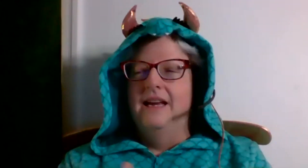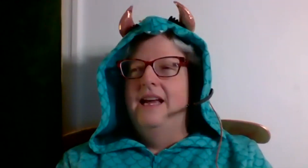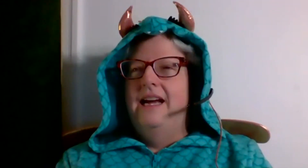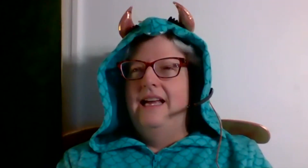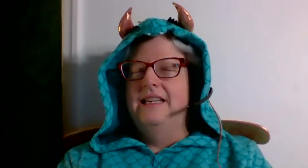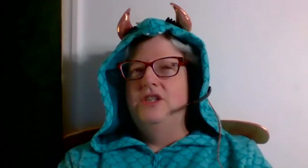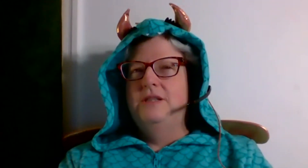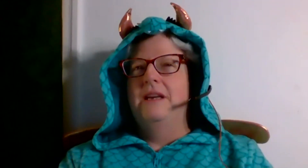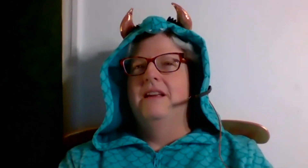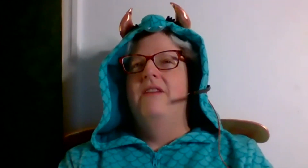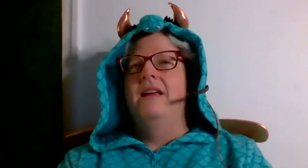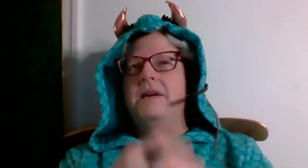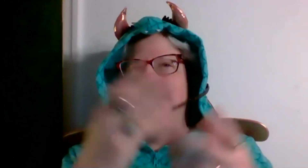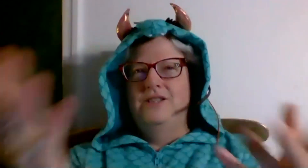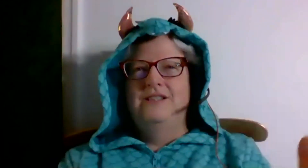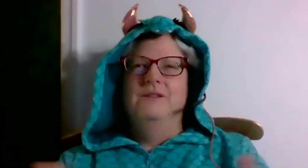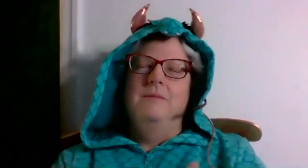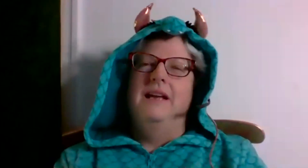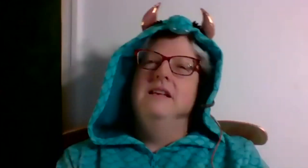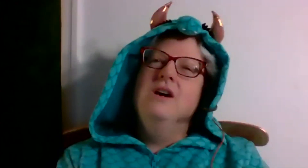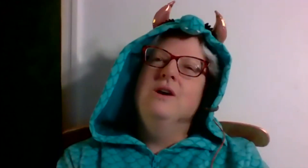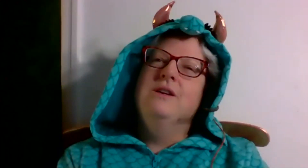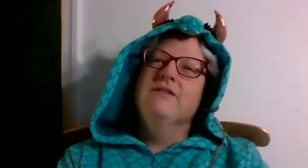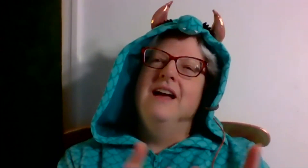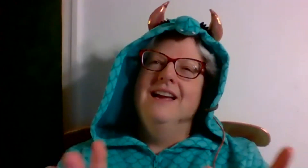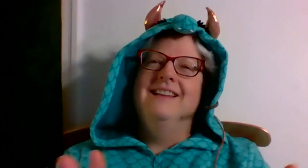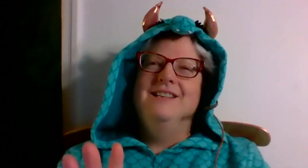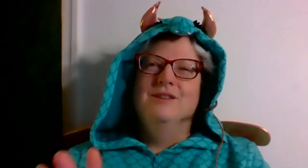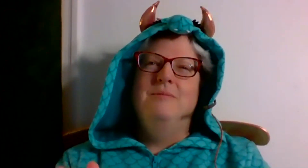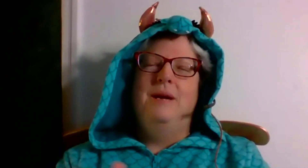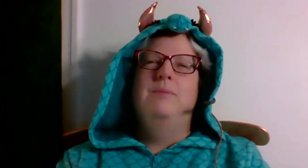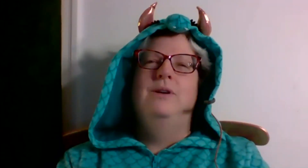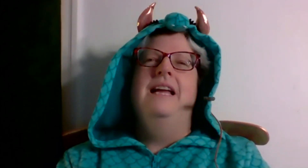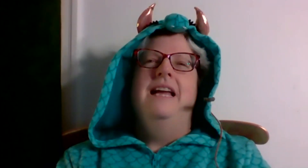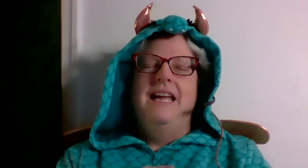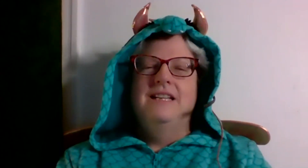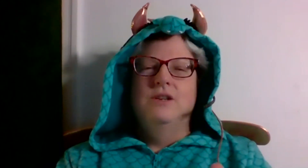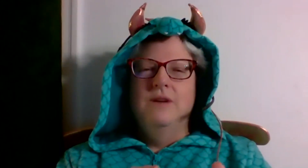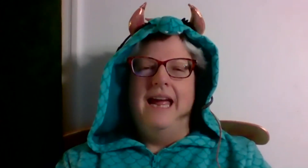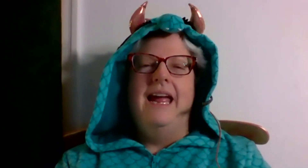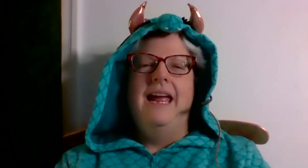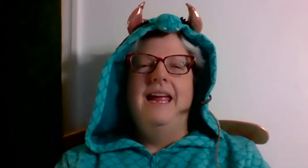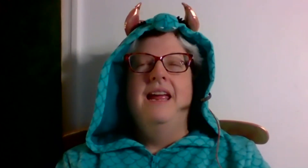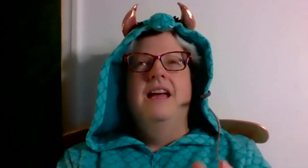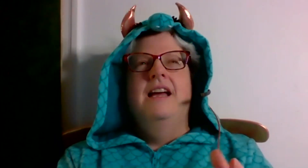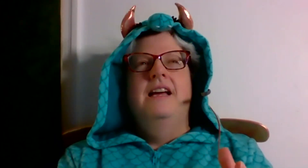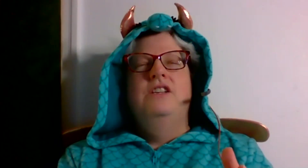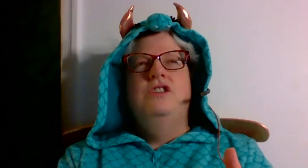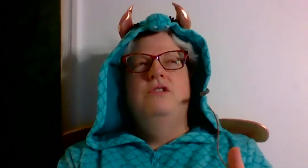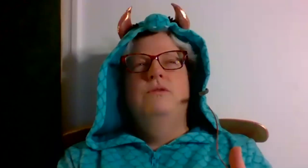cat, and she's been conveying messages to him like, no, you're fine. These are good people. It's